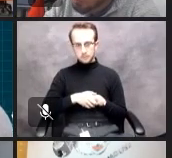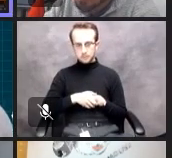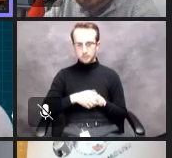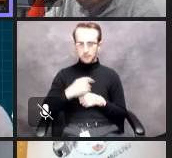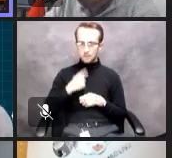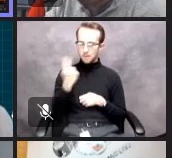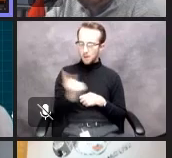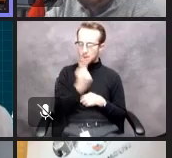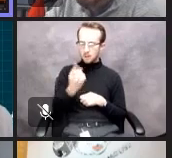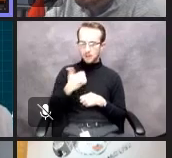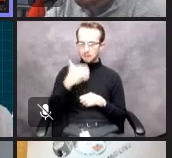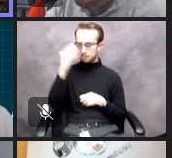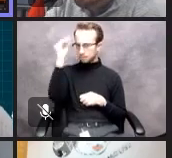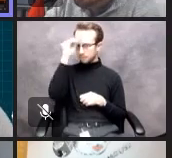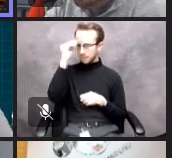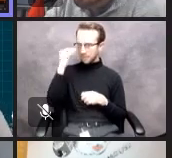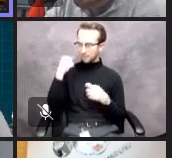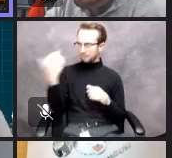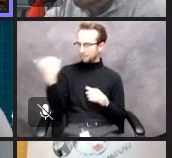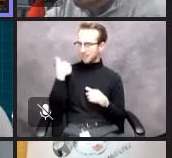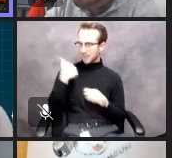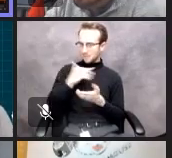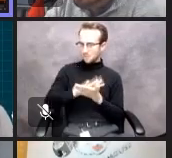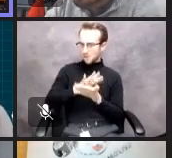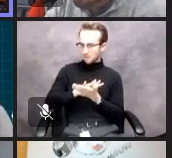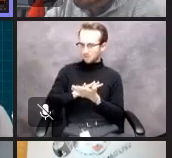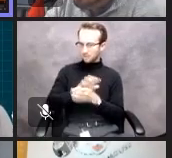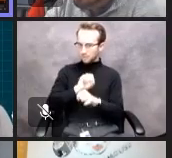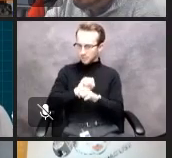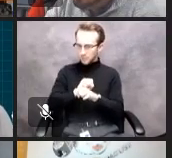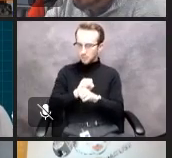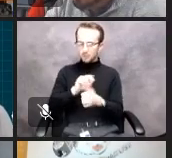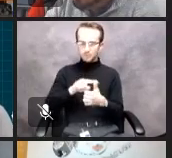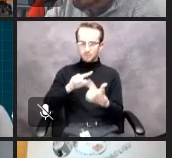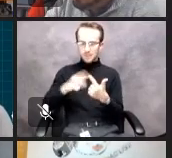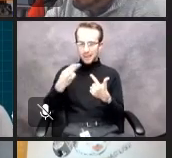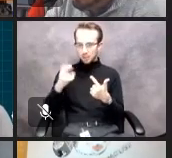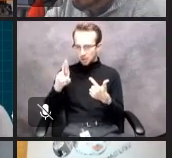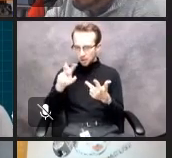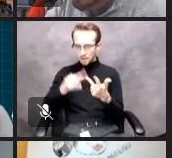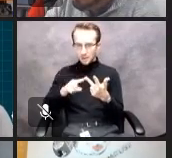I was working in School of Human Resources and then as a superintendent, that if you